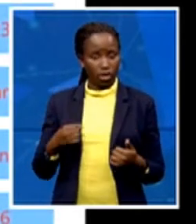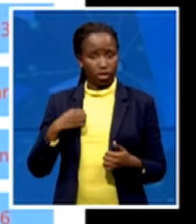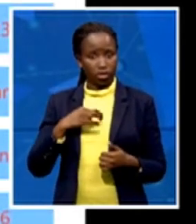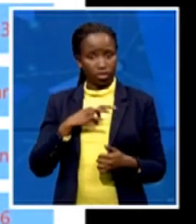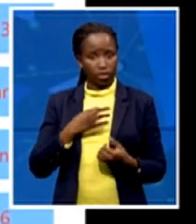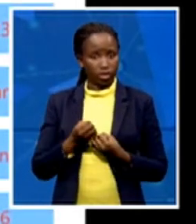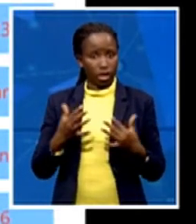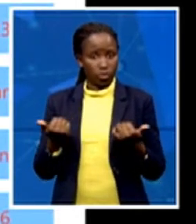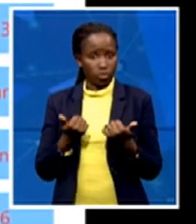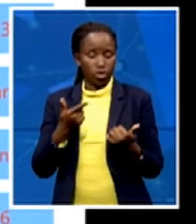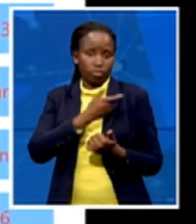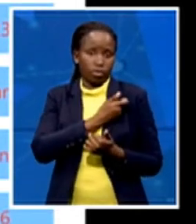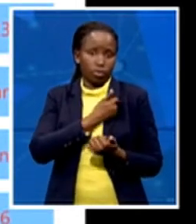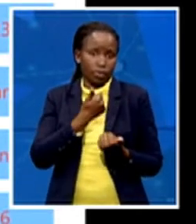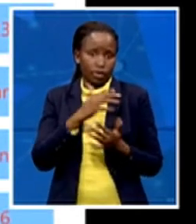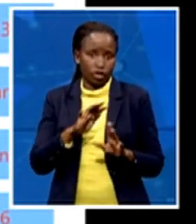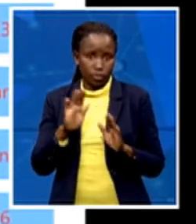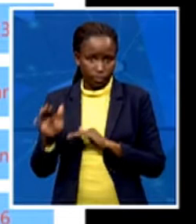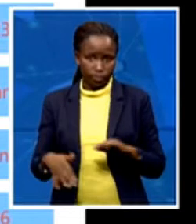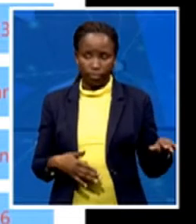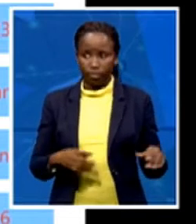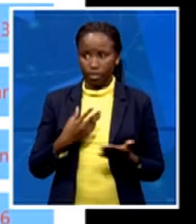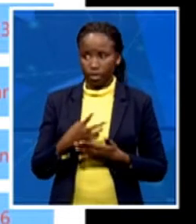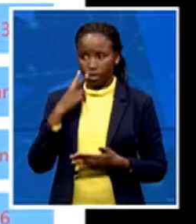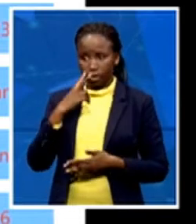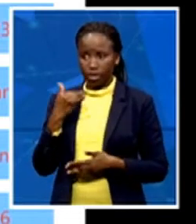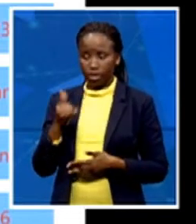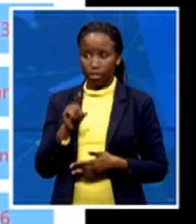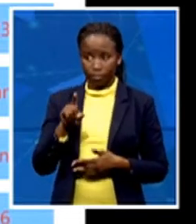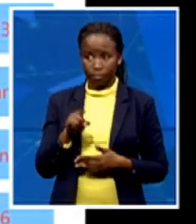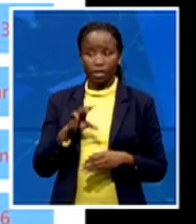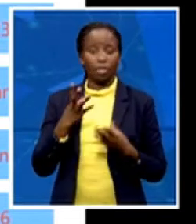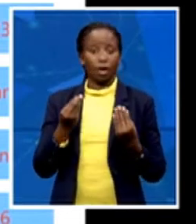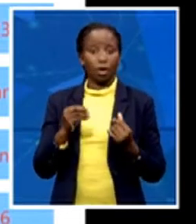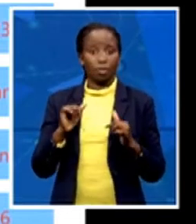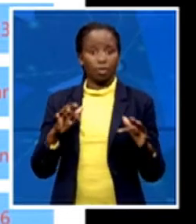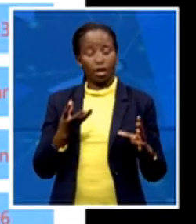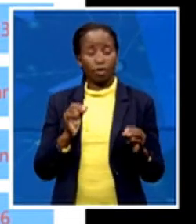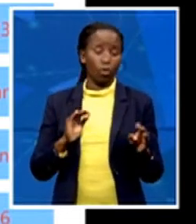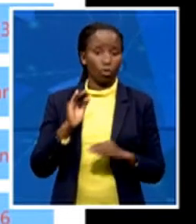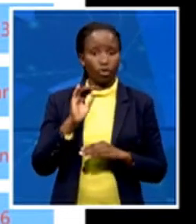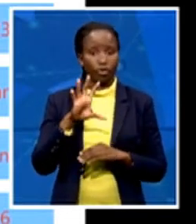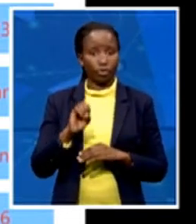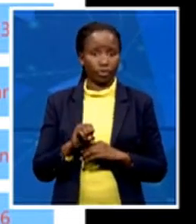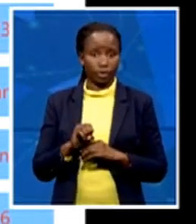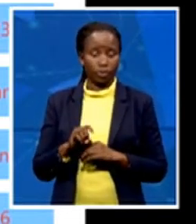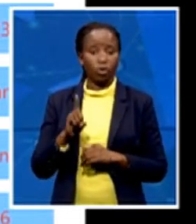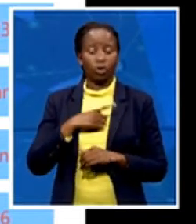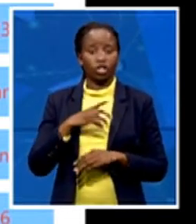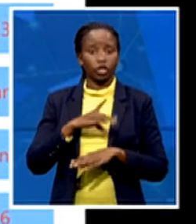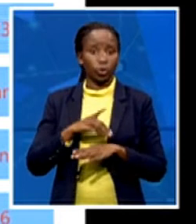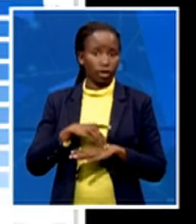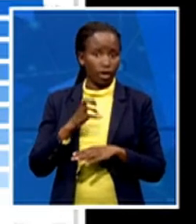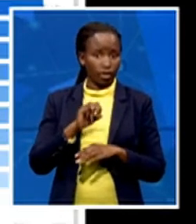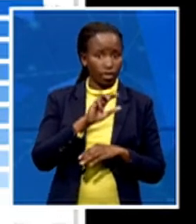So we can see now these active cases, more than 50. It's doctors 9, nurses 23, 26 other categories